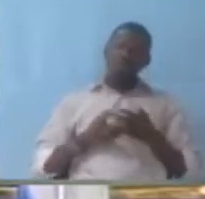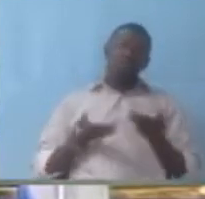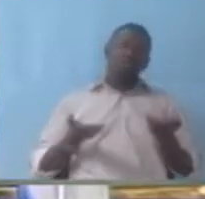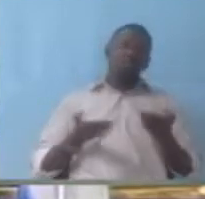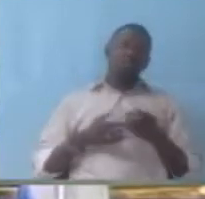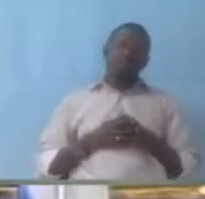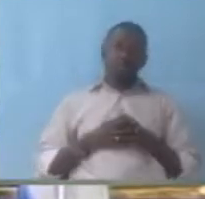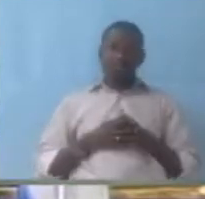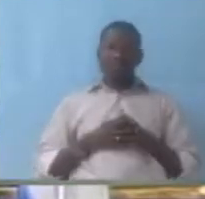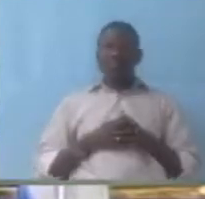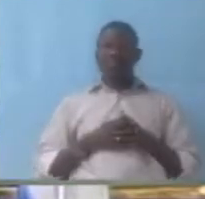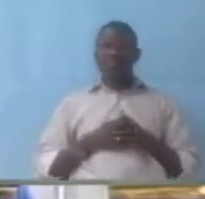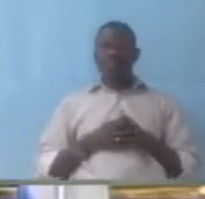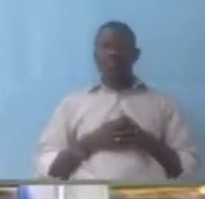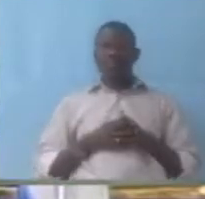karola.